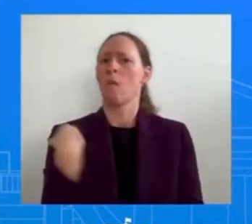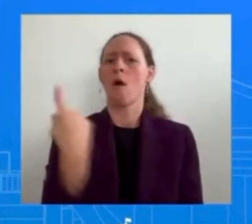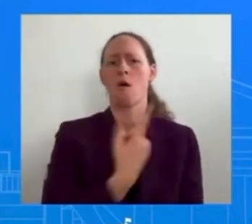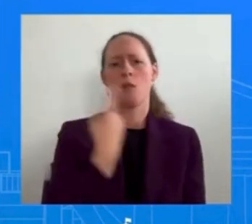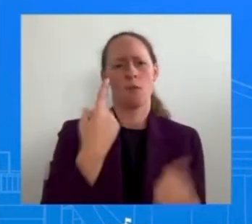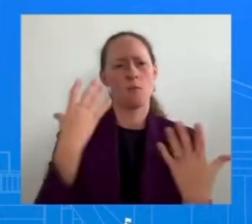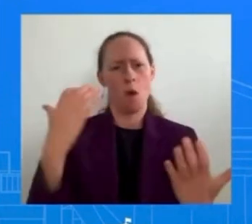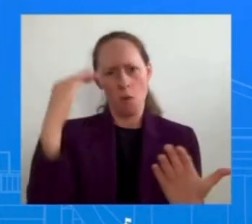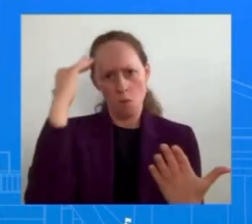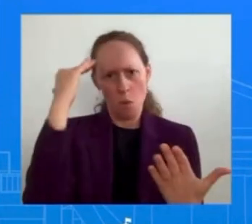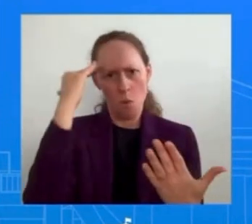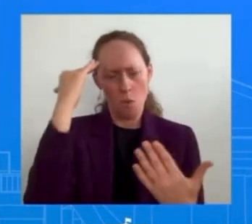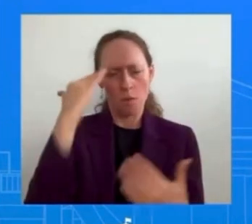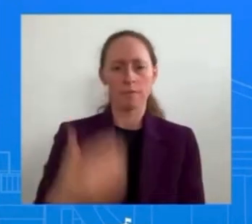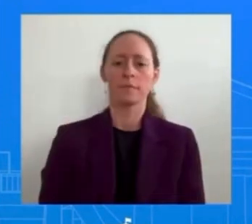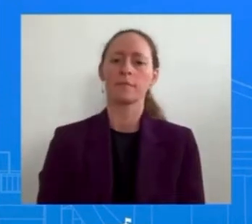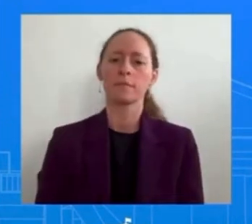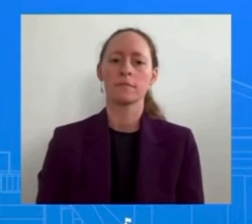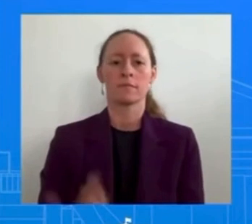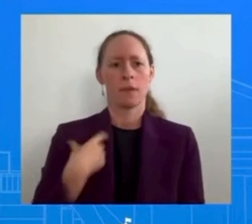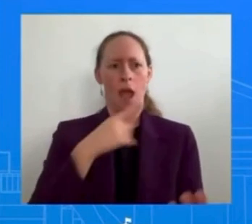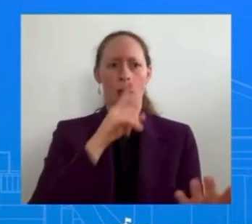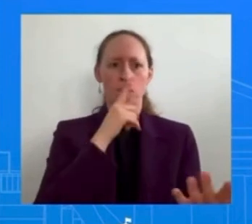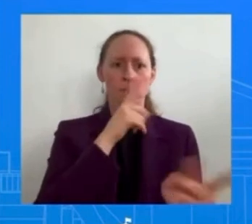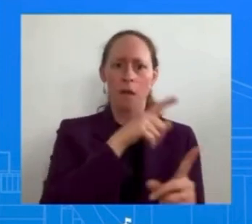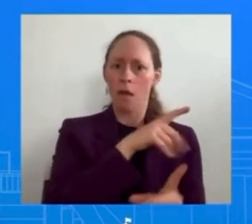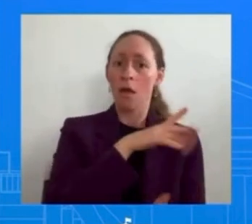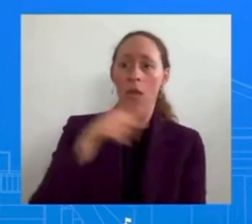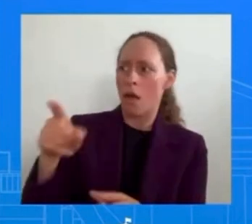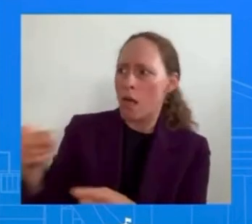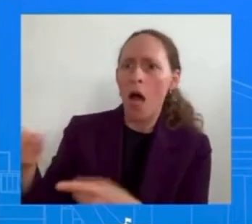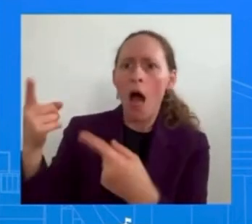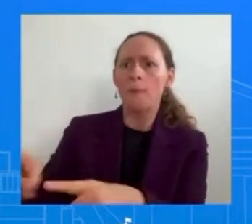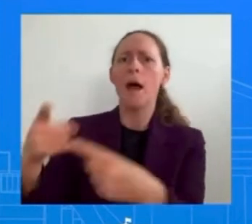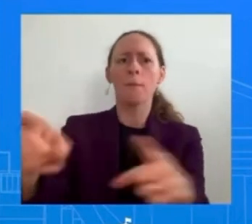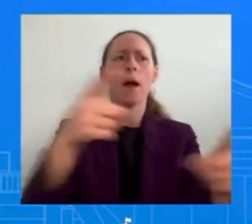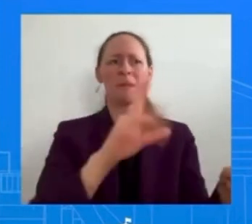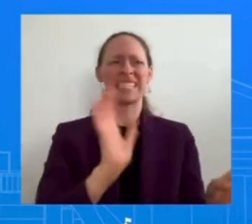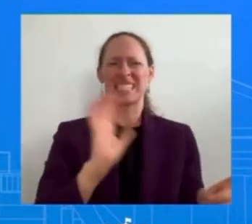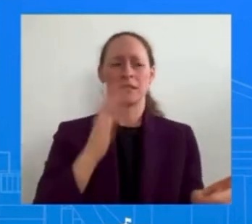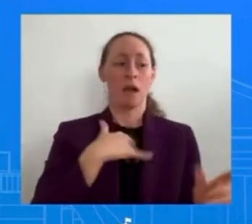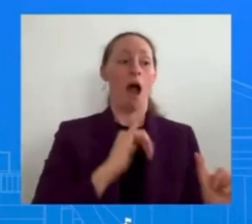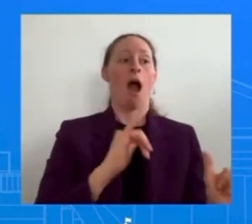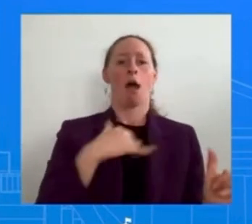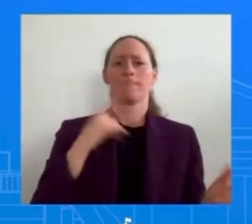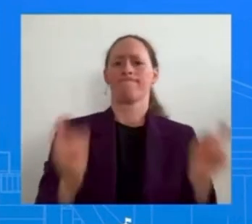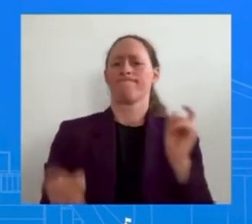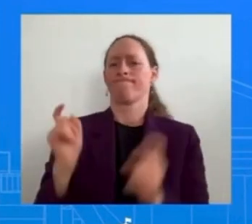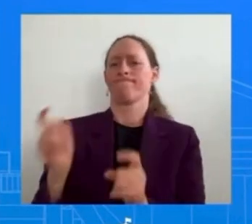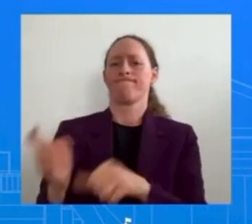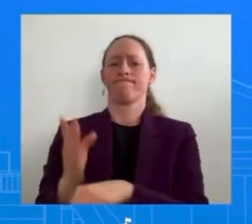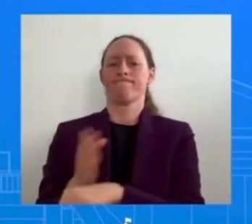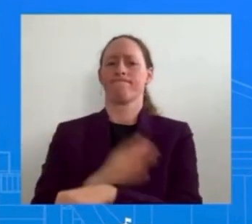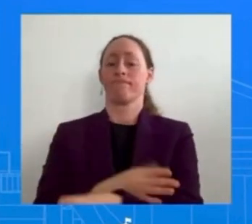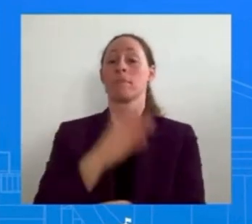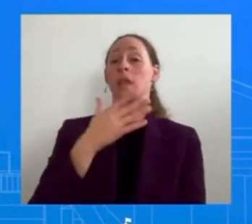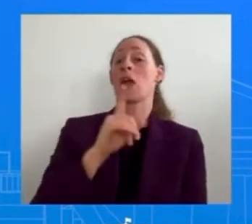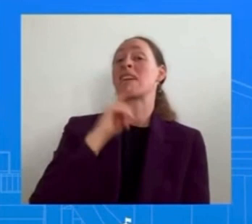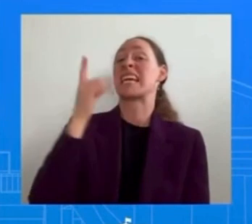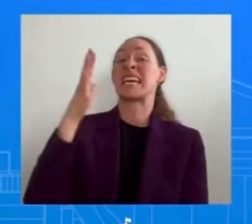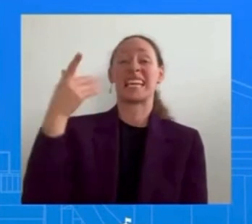president is committed to. This is still going to be part of the state's response to determine what level that they